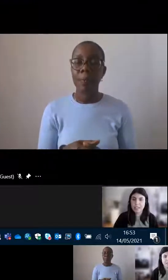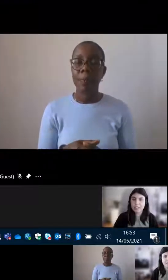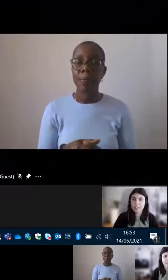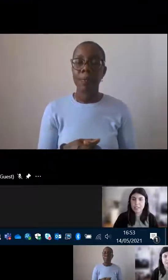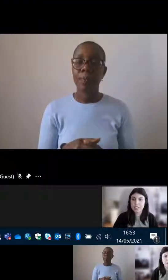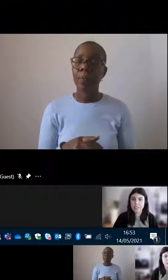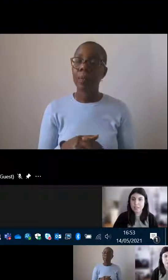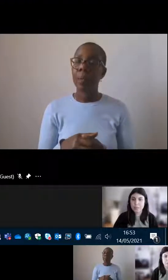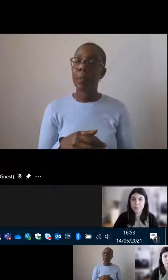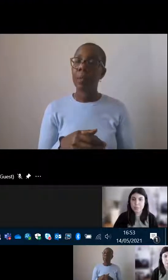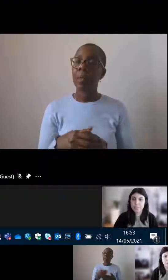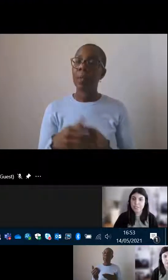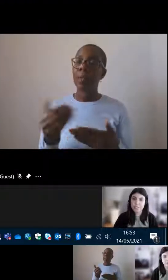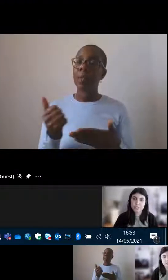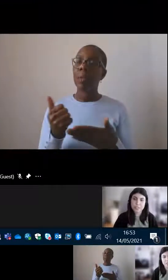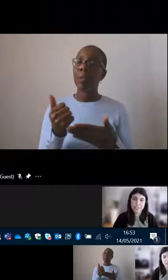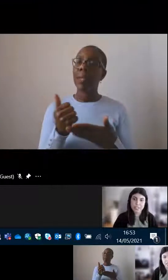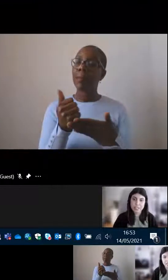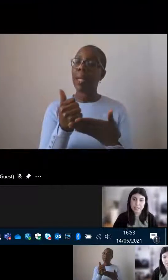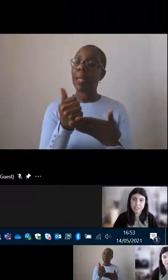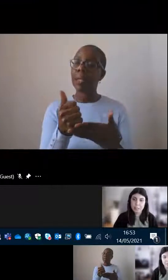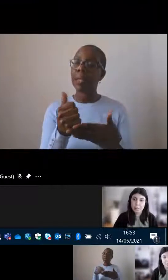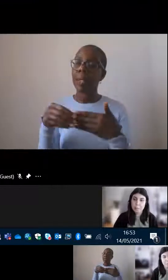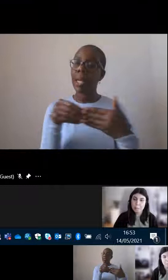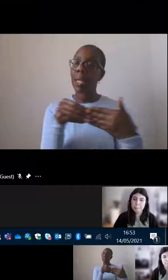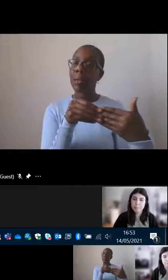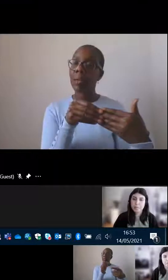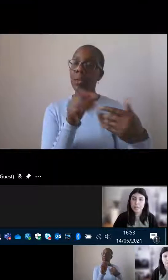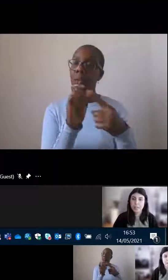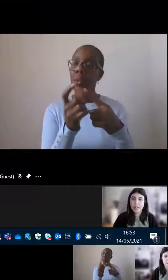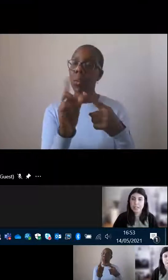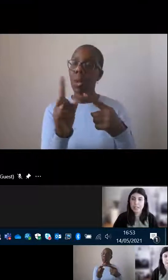advice and guidance include improving your CV,